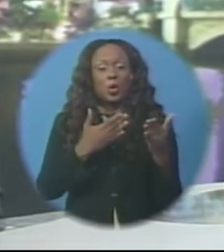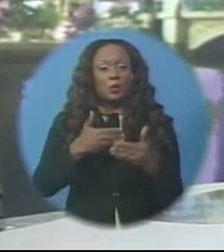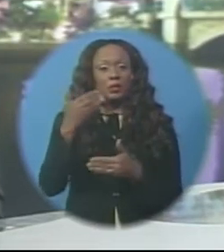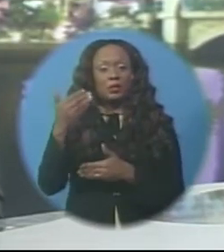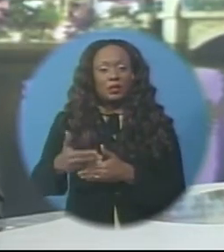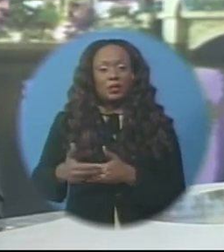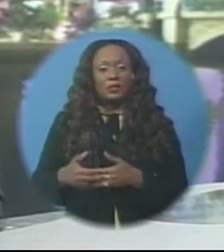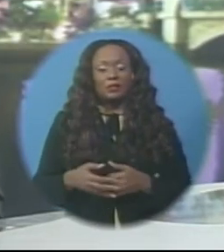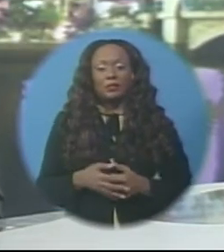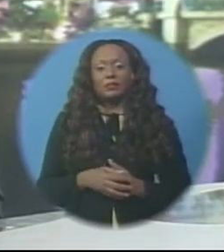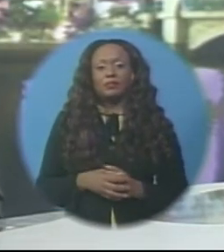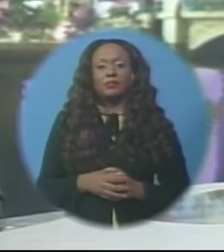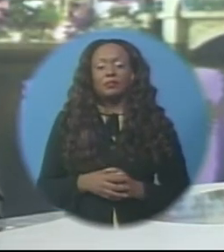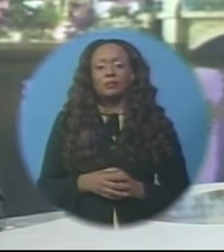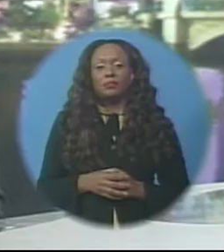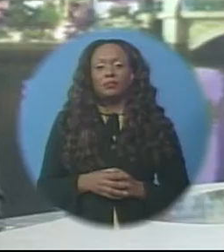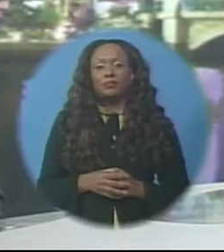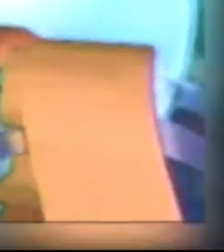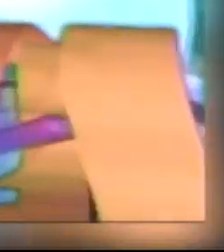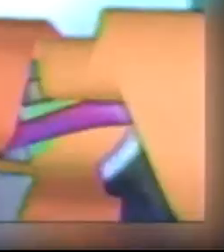more news.